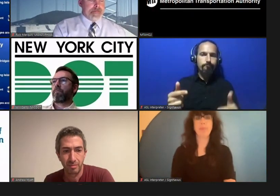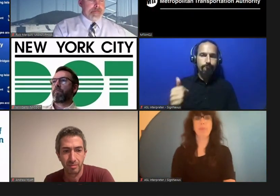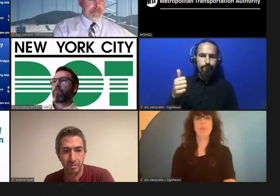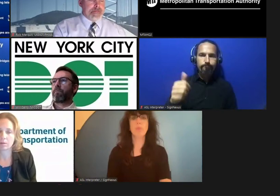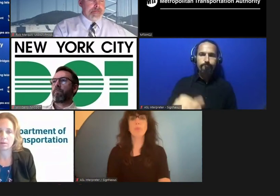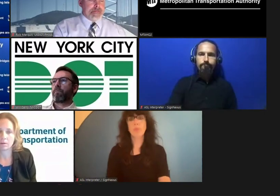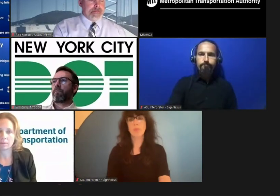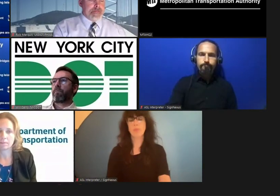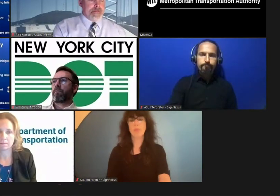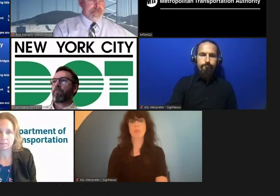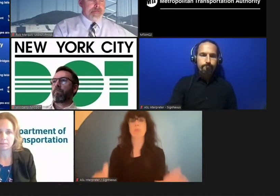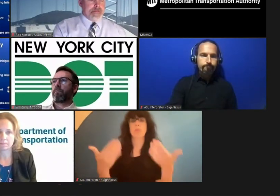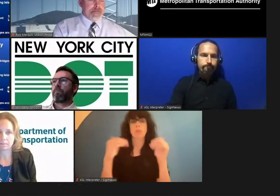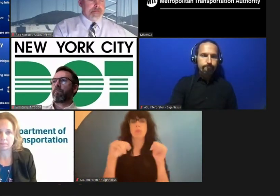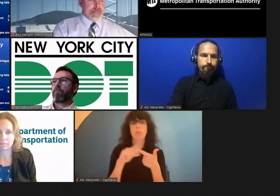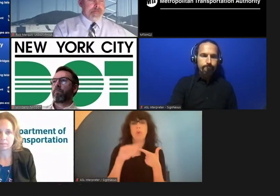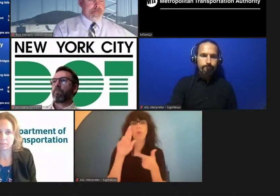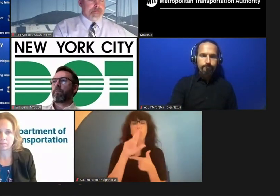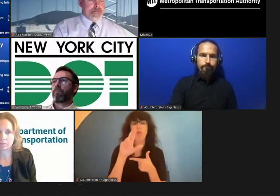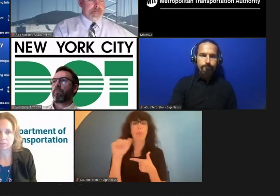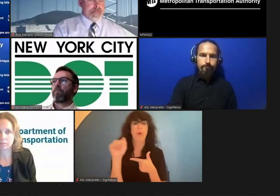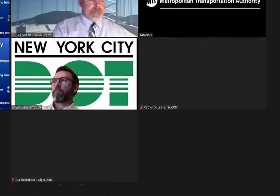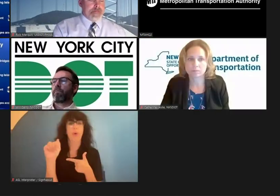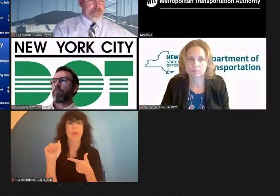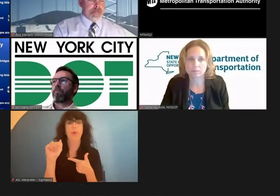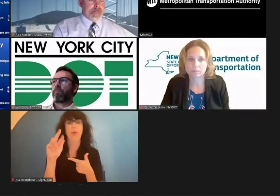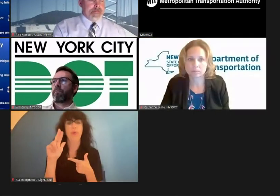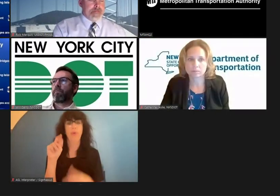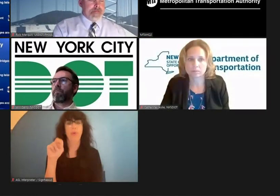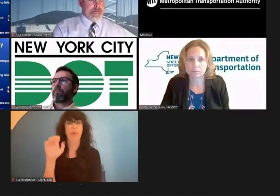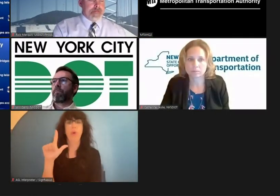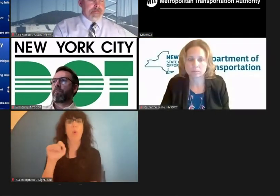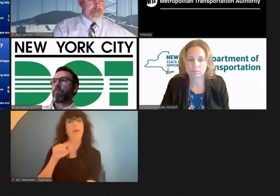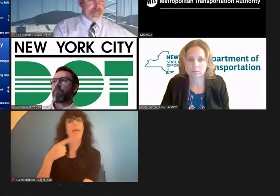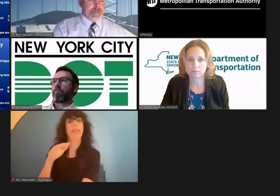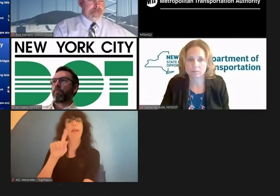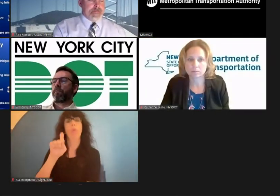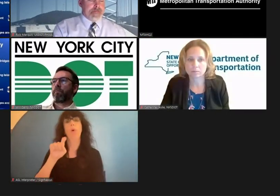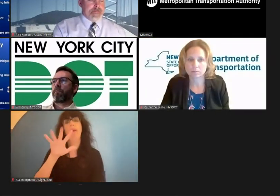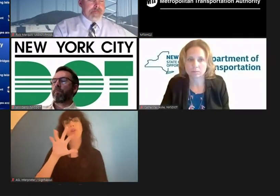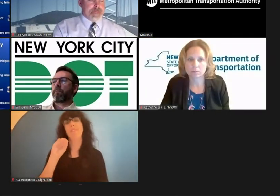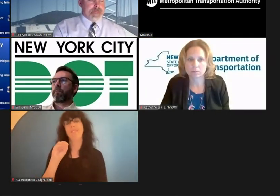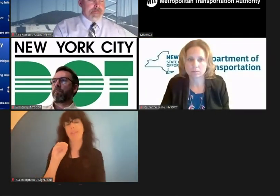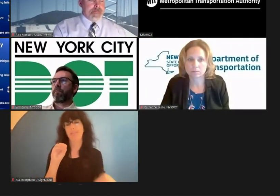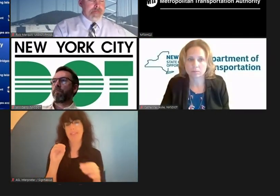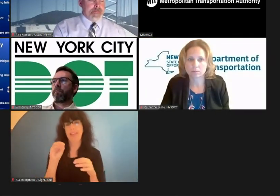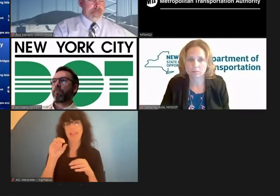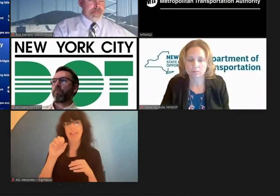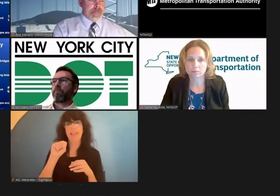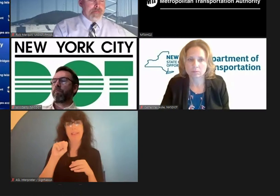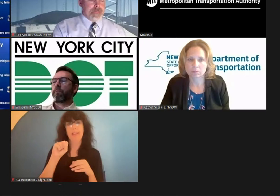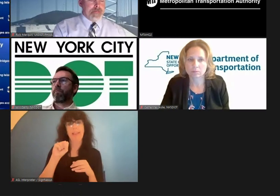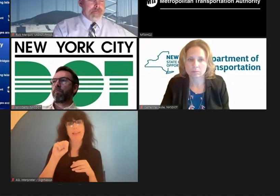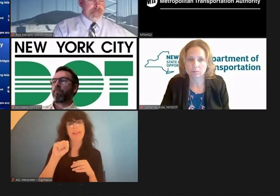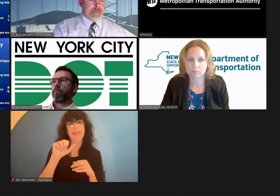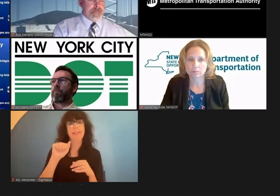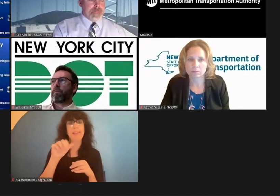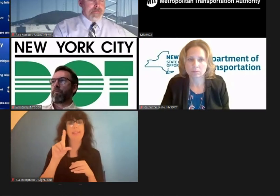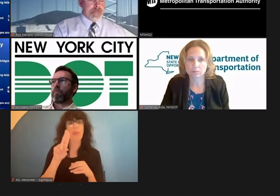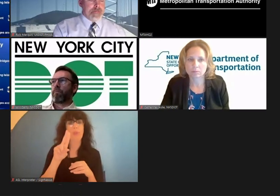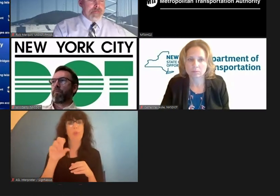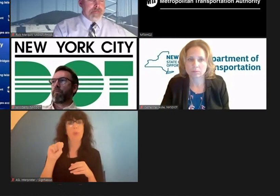is robert arnone followed by our 150th speaker on the list cedu sangier